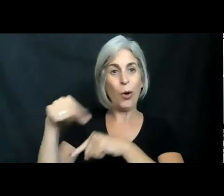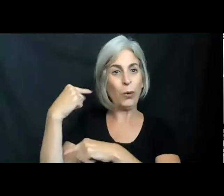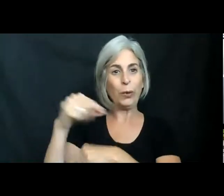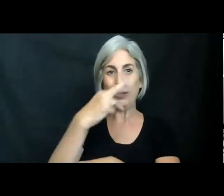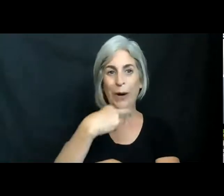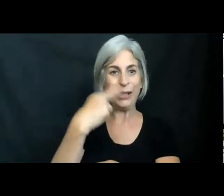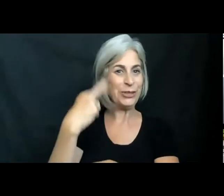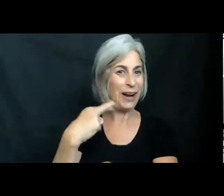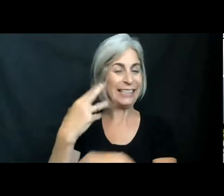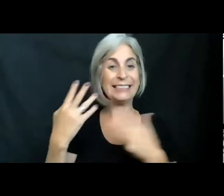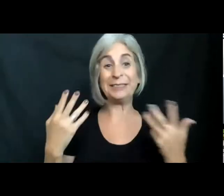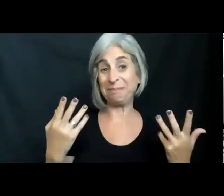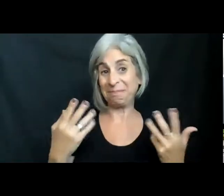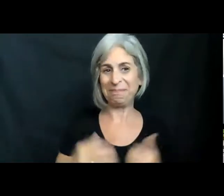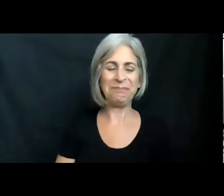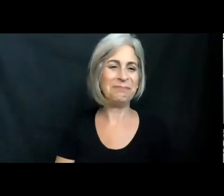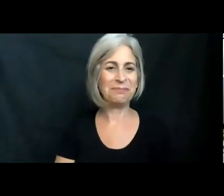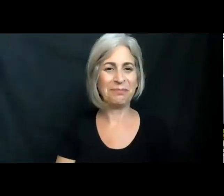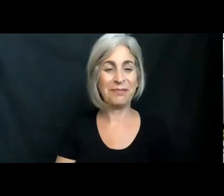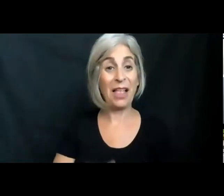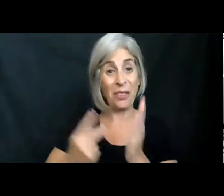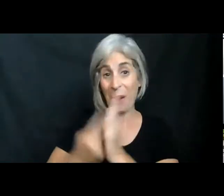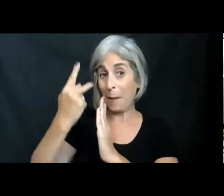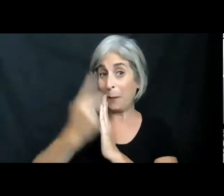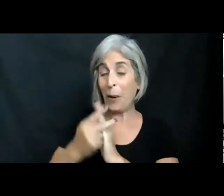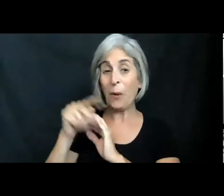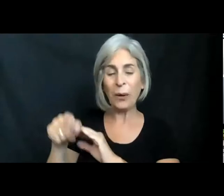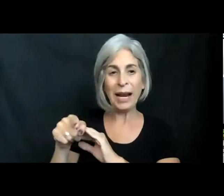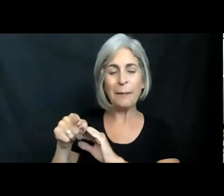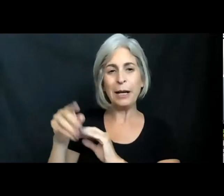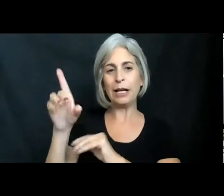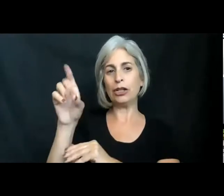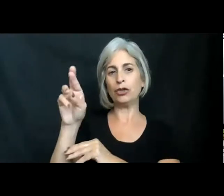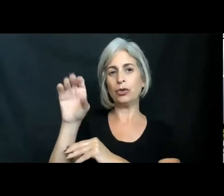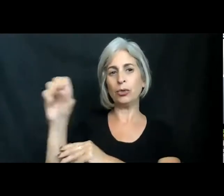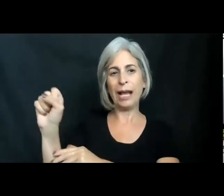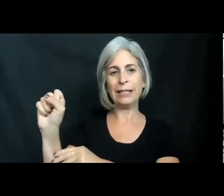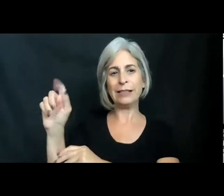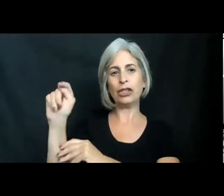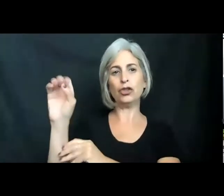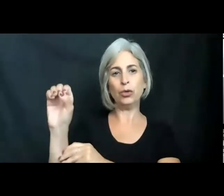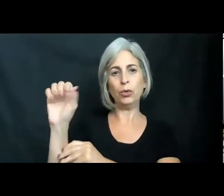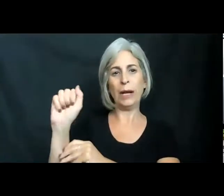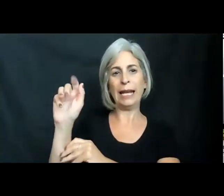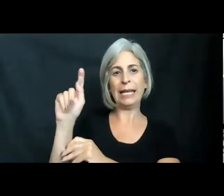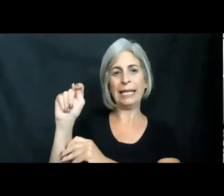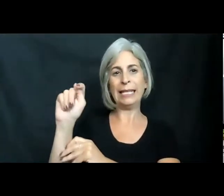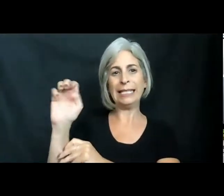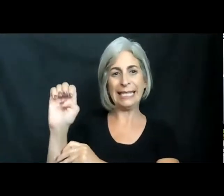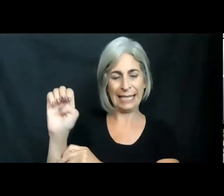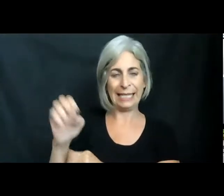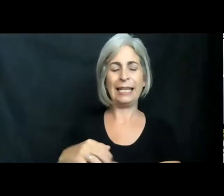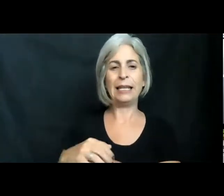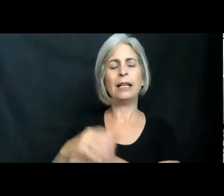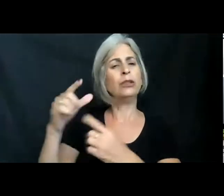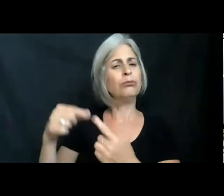participants. The program, Dressed to a T, provides an opportunity for adults with special needs to